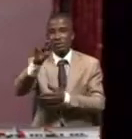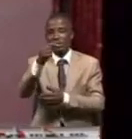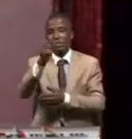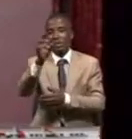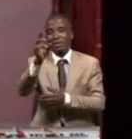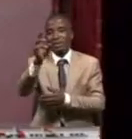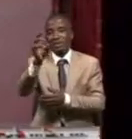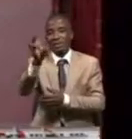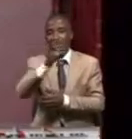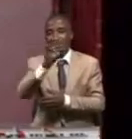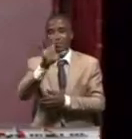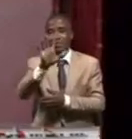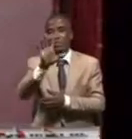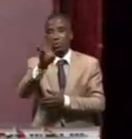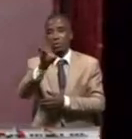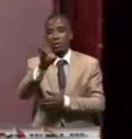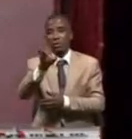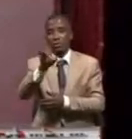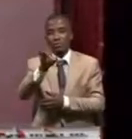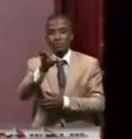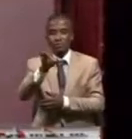1,196,751.